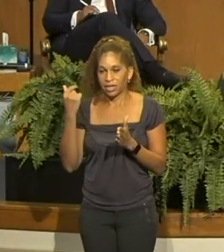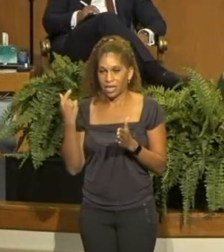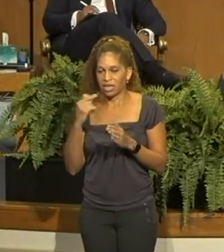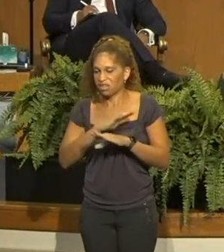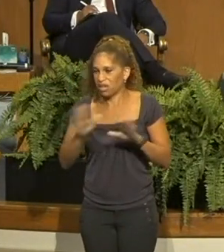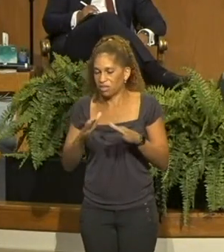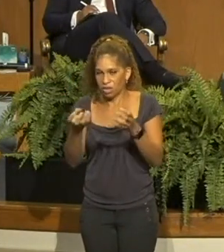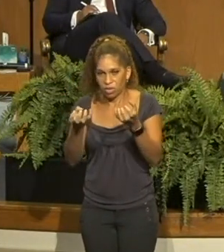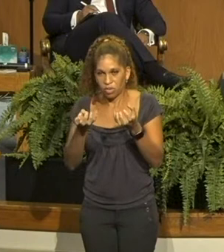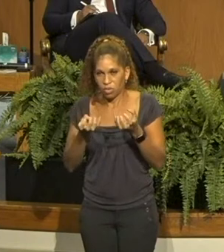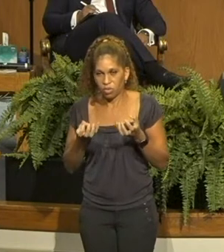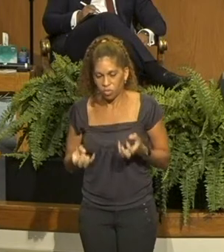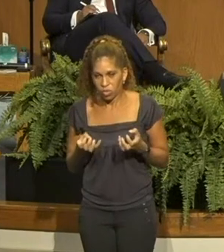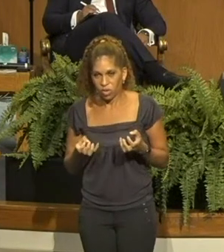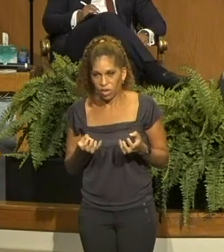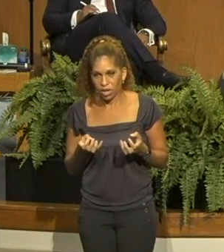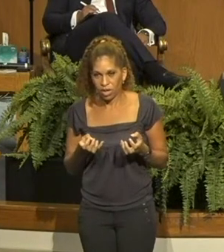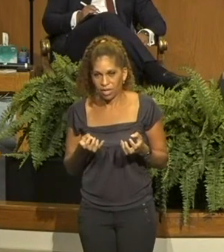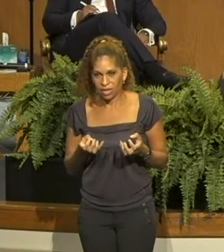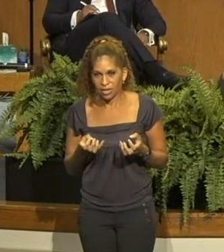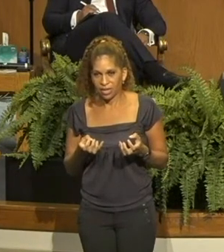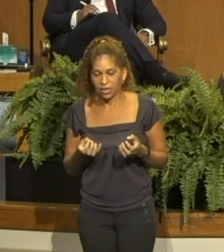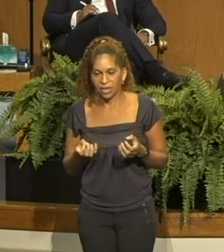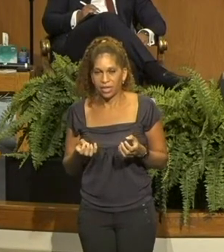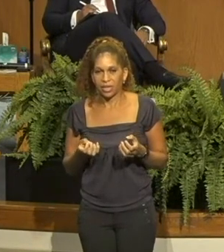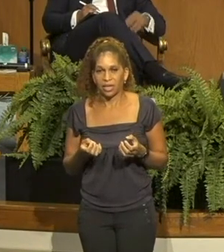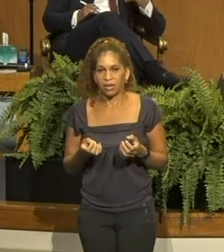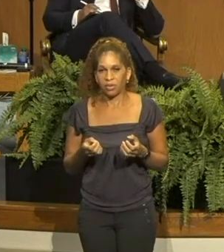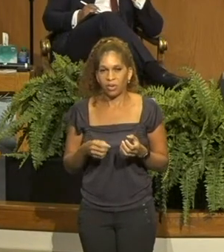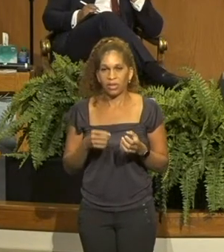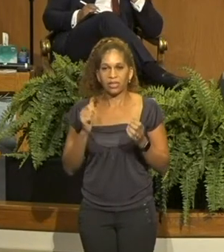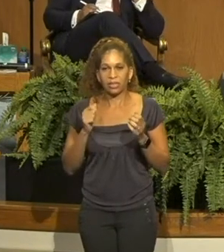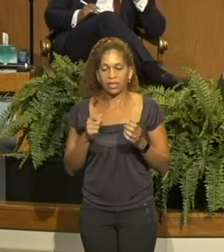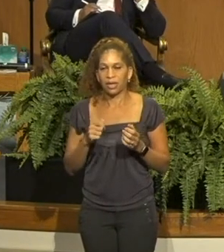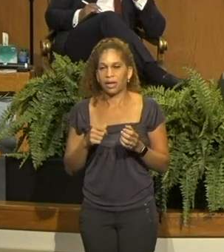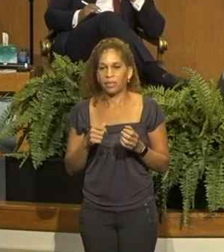want eisegesis, he wants exegesis.